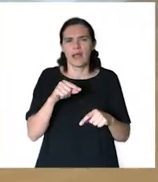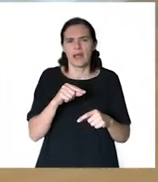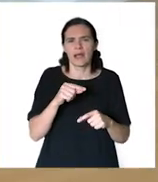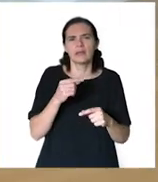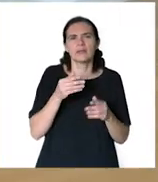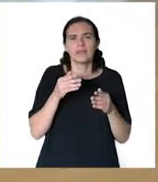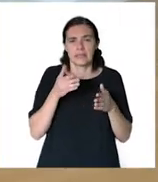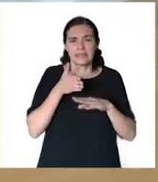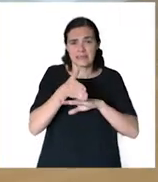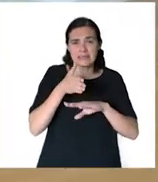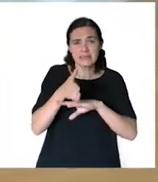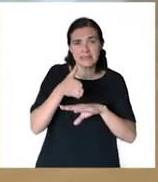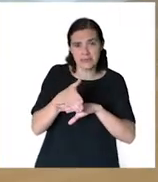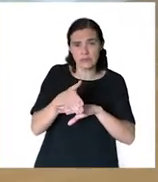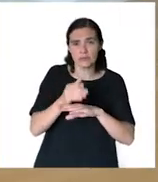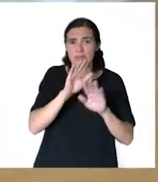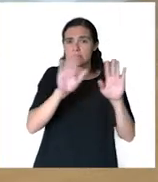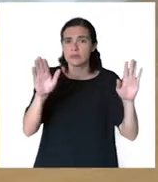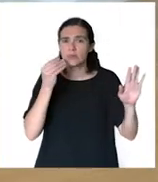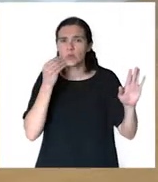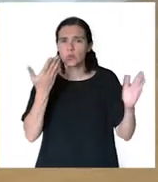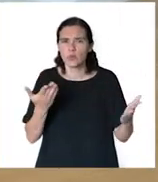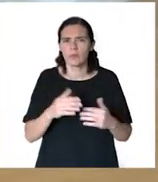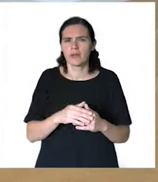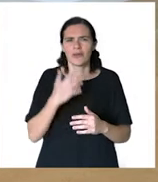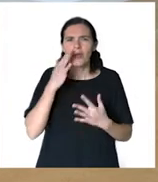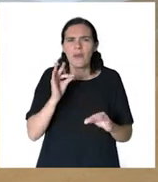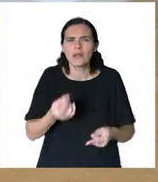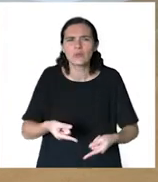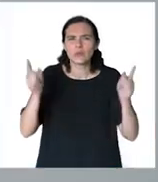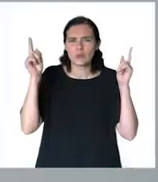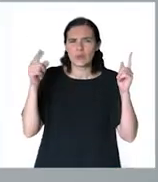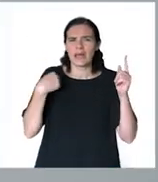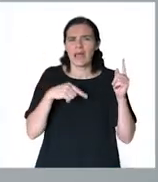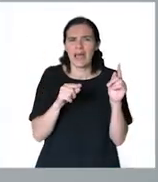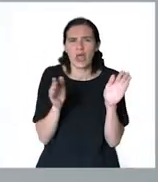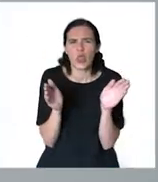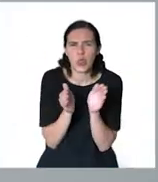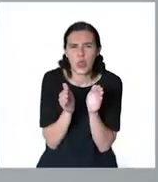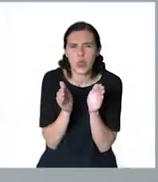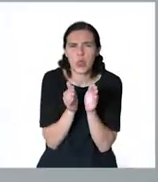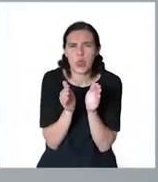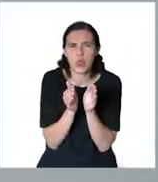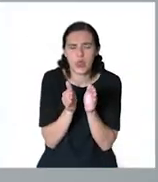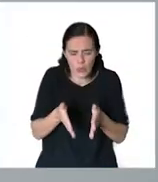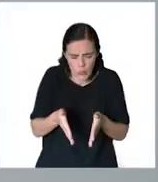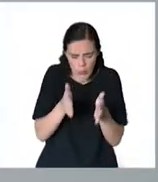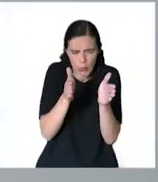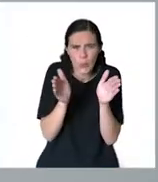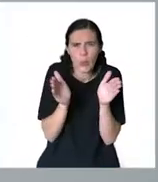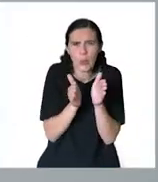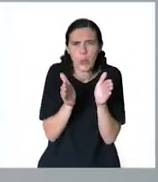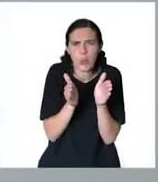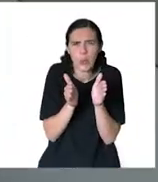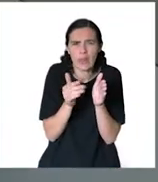the access to the exhibition, are not conventional. You have a tiny, tiny, skinny corridor